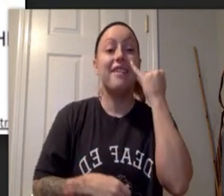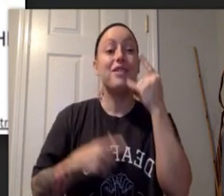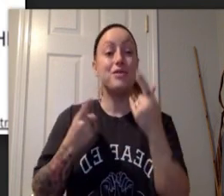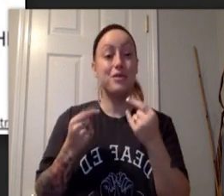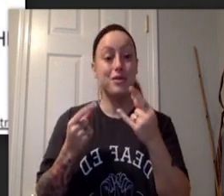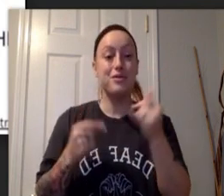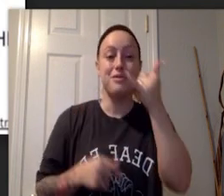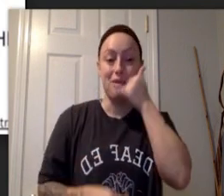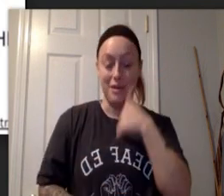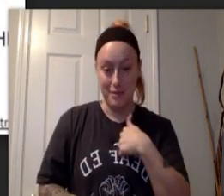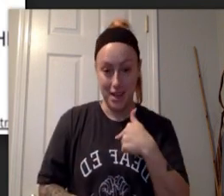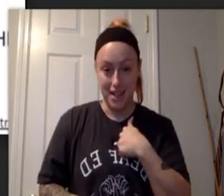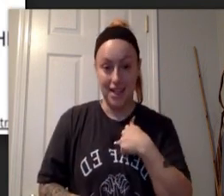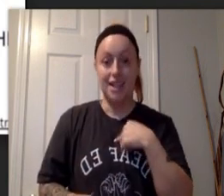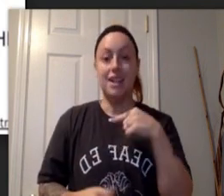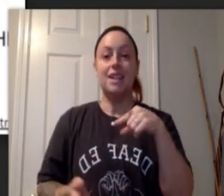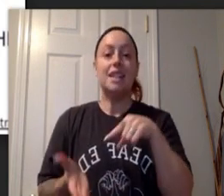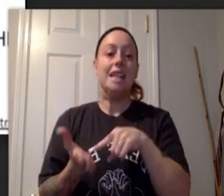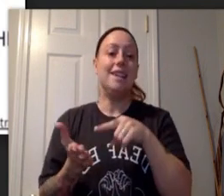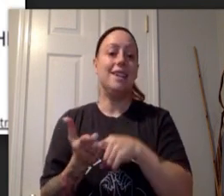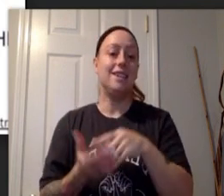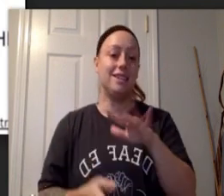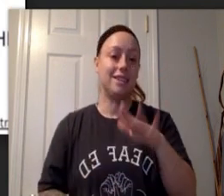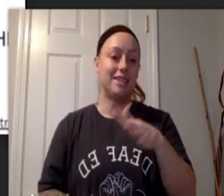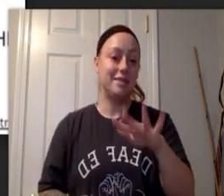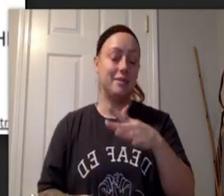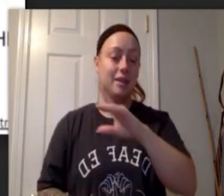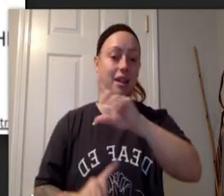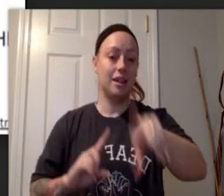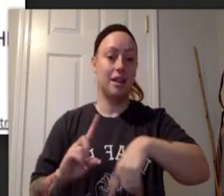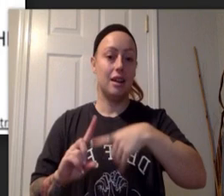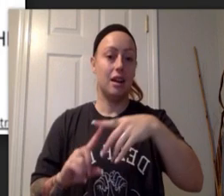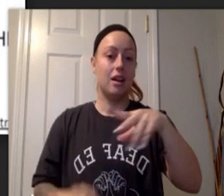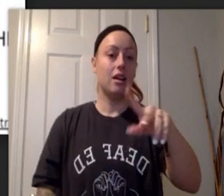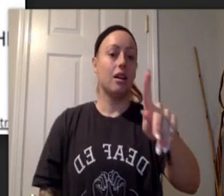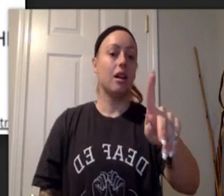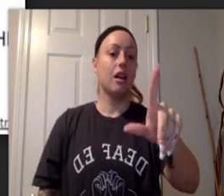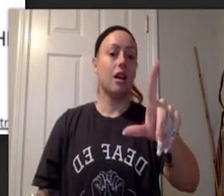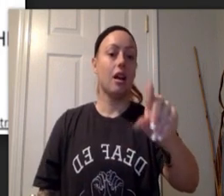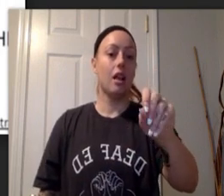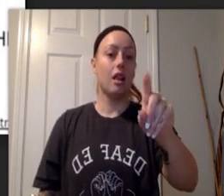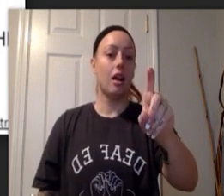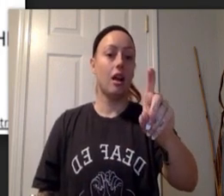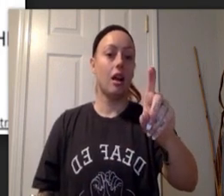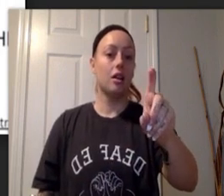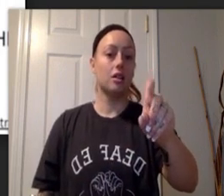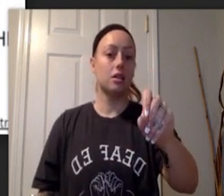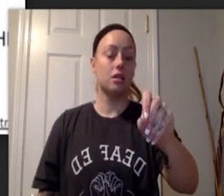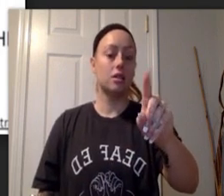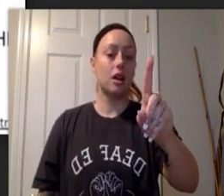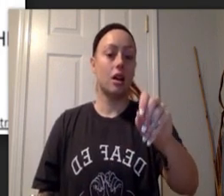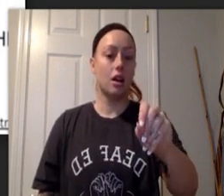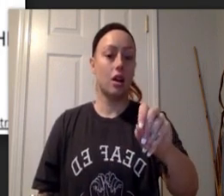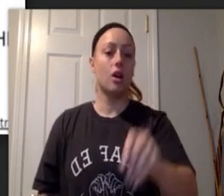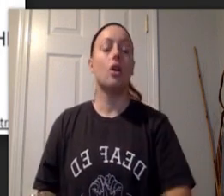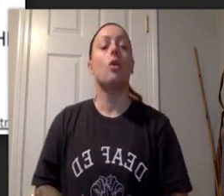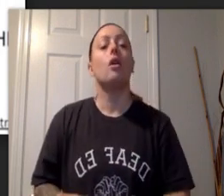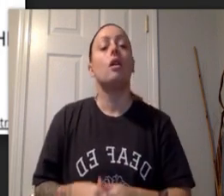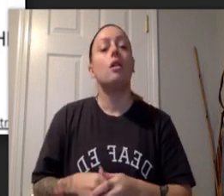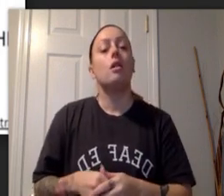just a little bit about the Kloxxado. There have been some concerns that the double dose would make withdrawal symptoms